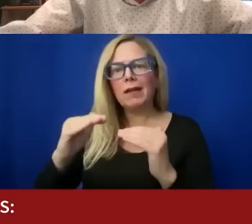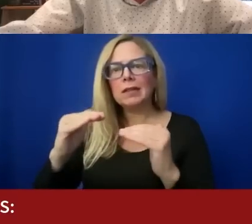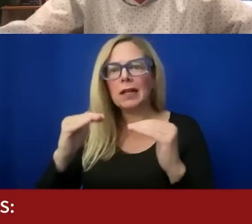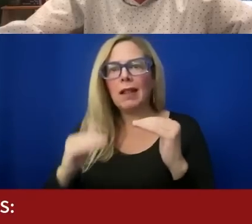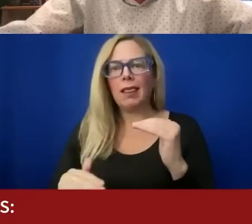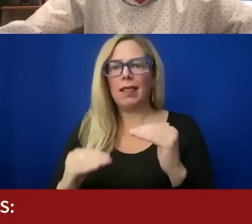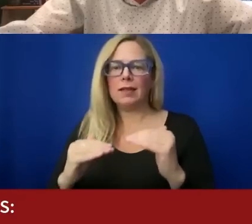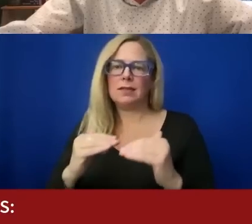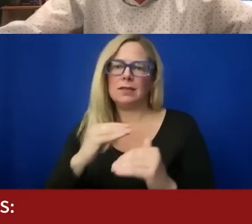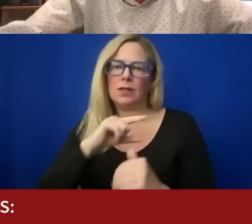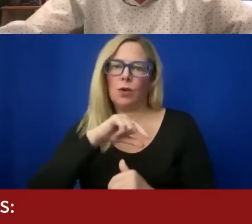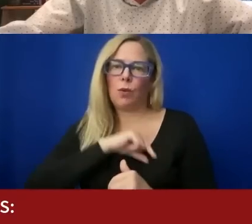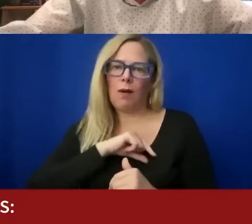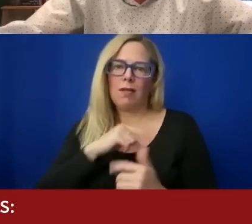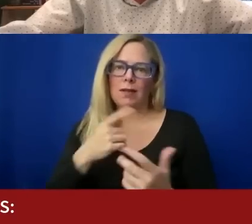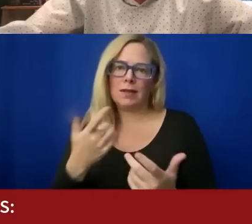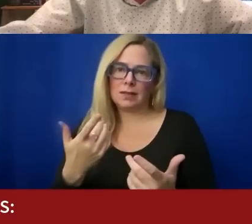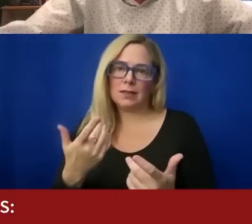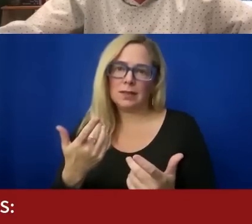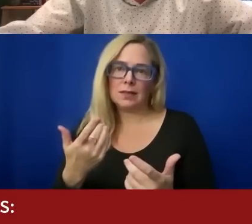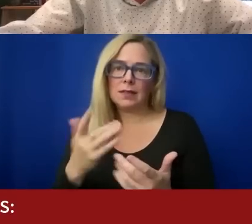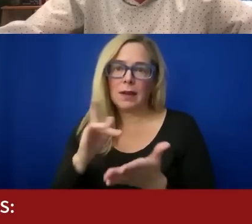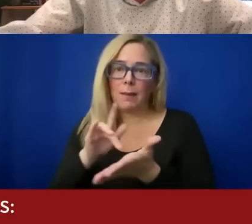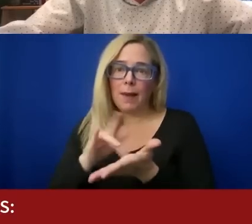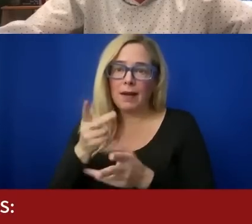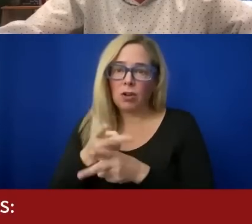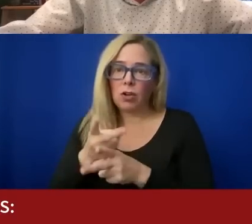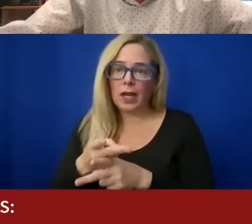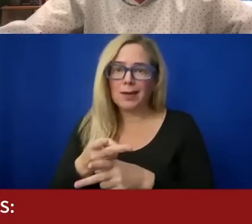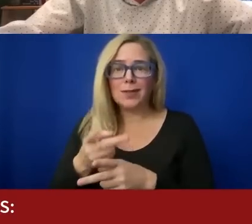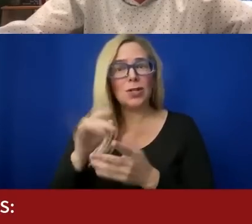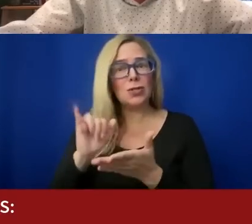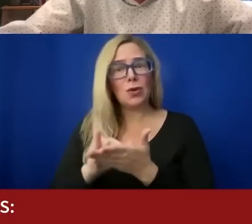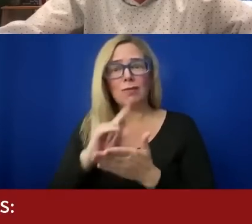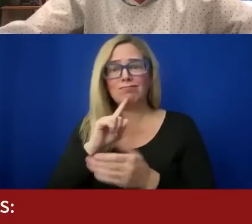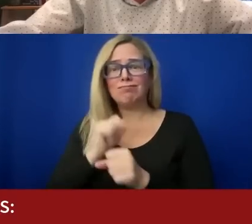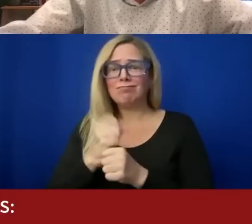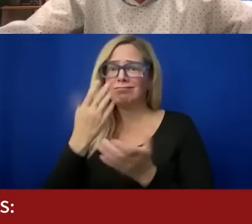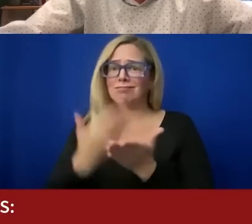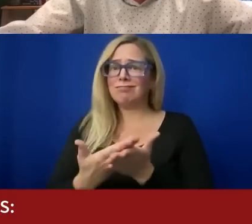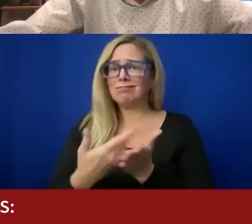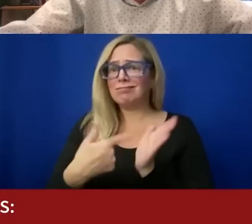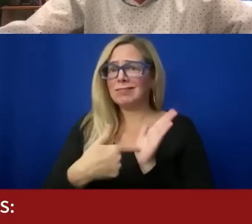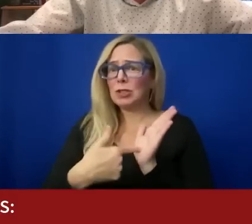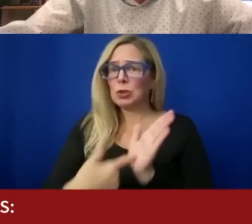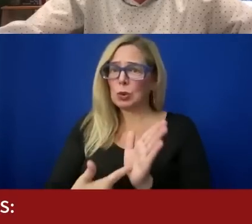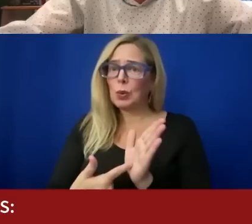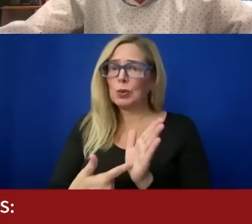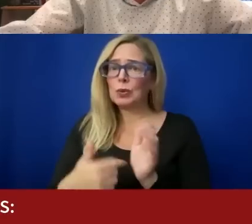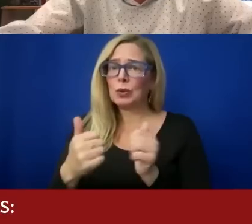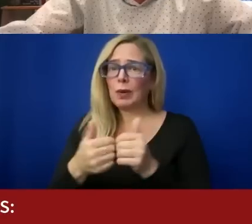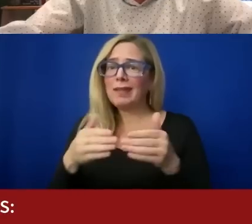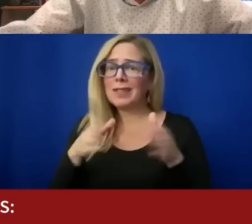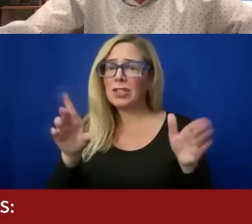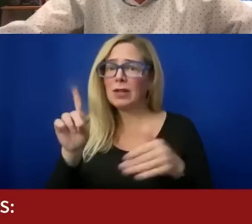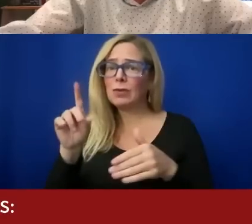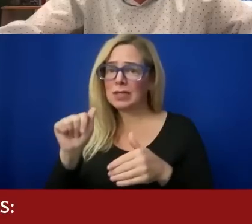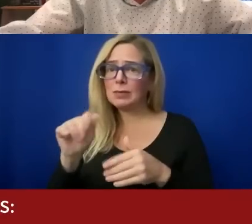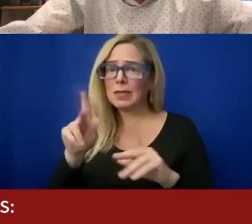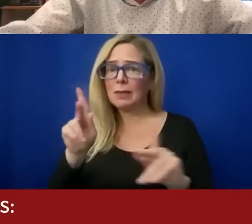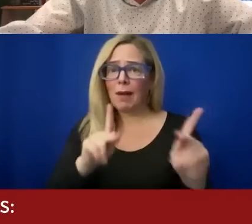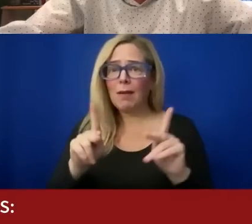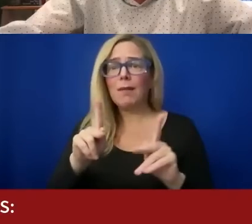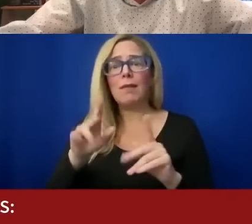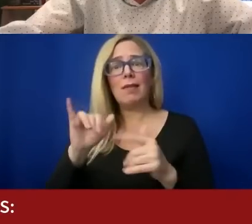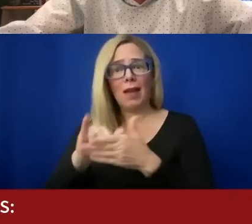without disabilities. Again, kind of confirming some of the similarities that we saw in the general disability population. But when we